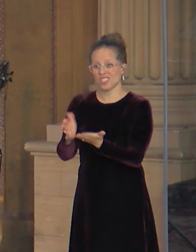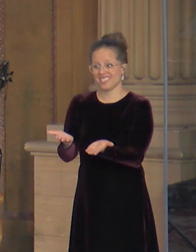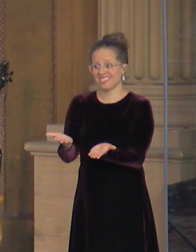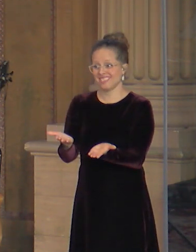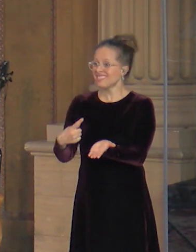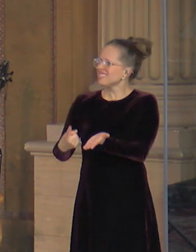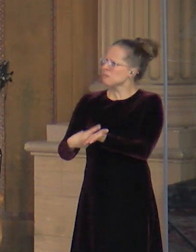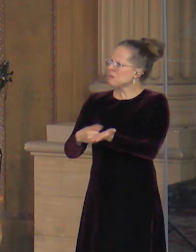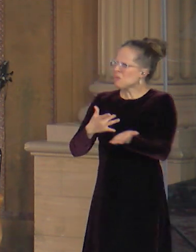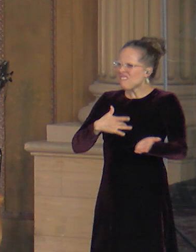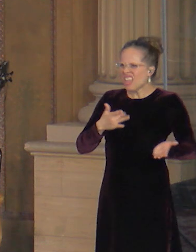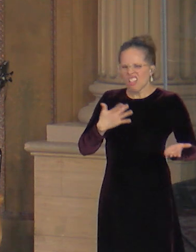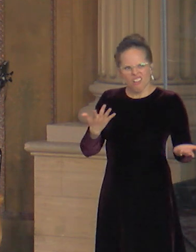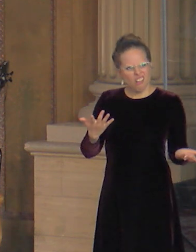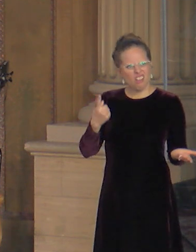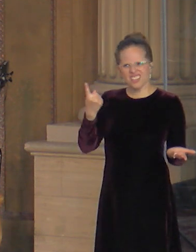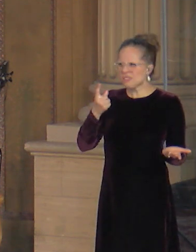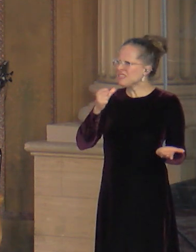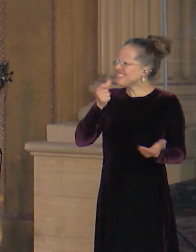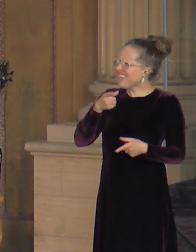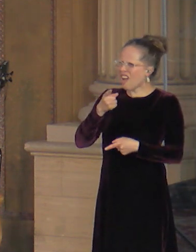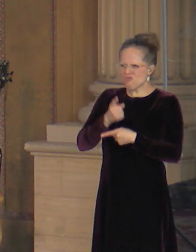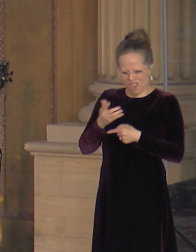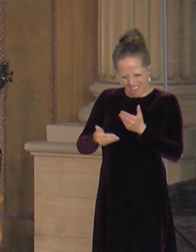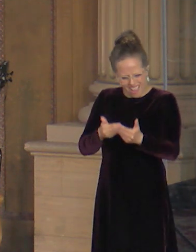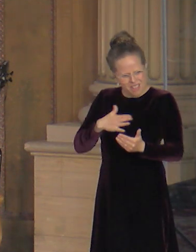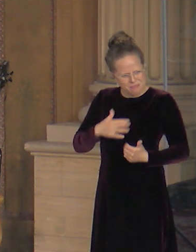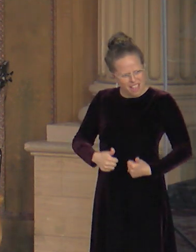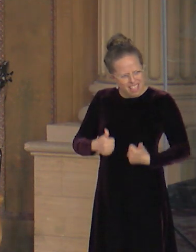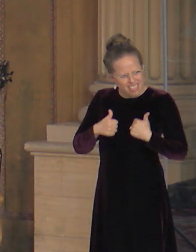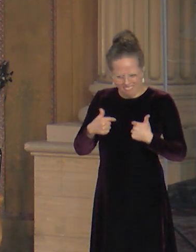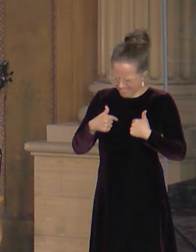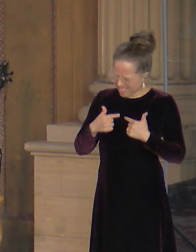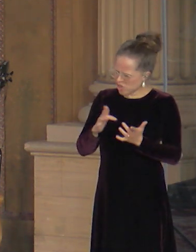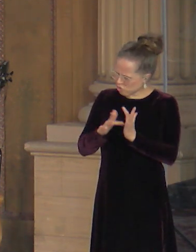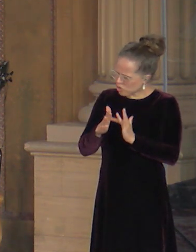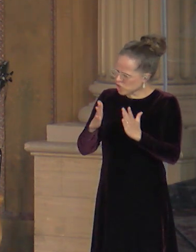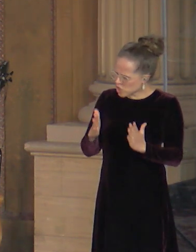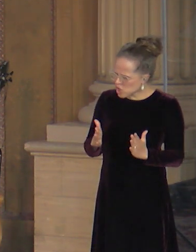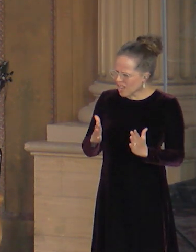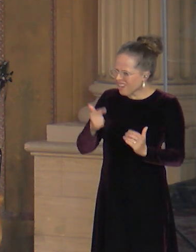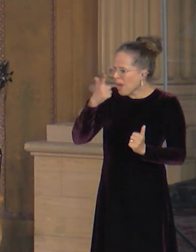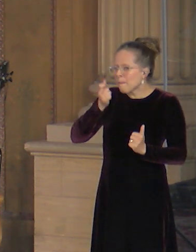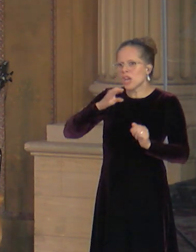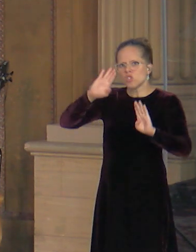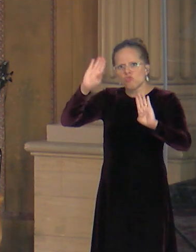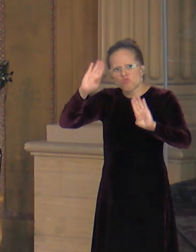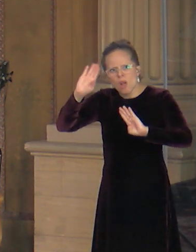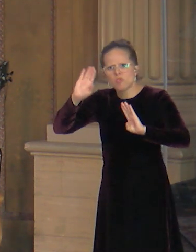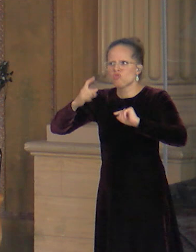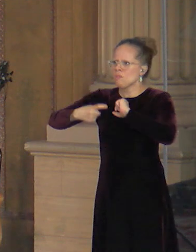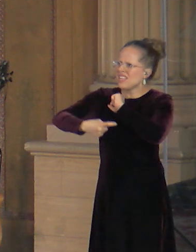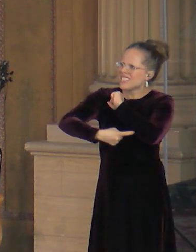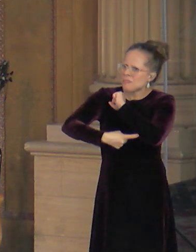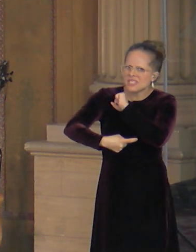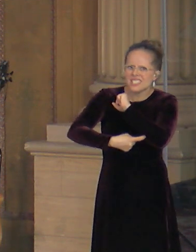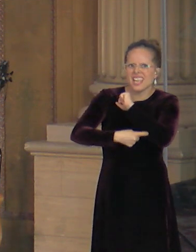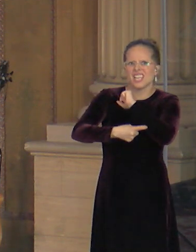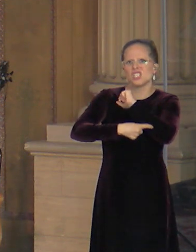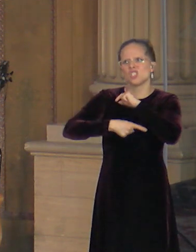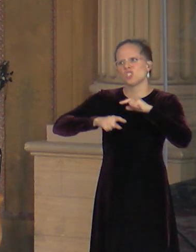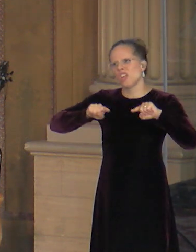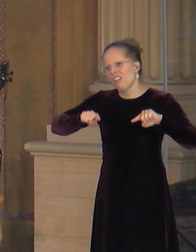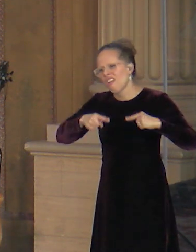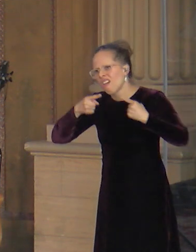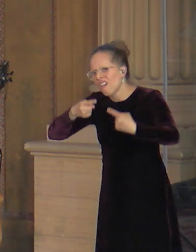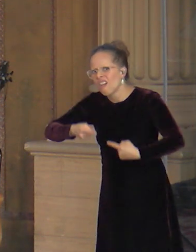we can feel like something is not going right in the Christian life when there's so much trouble and there's so much temptation and there's so much strife and